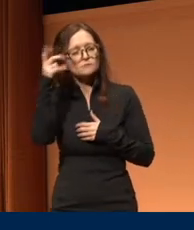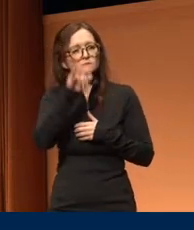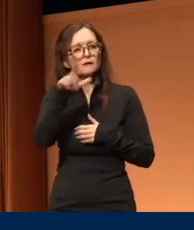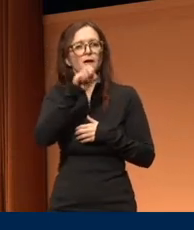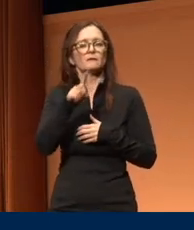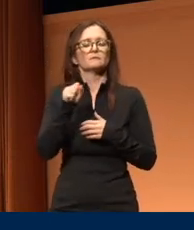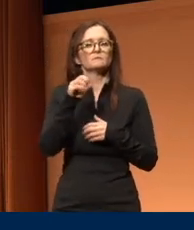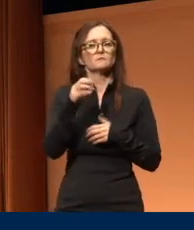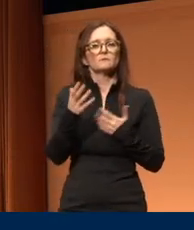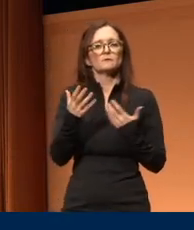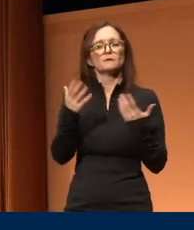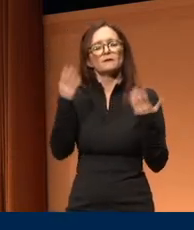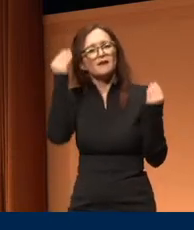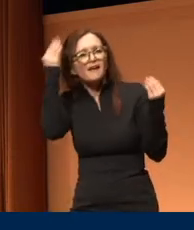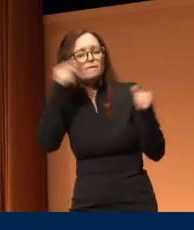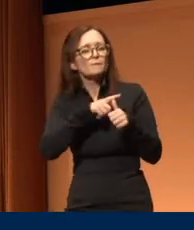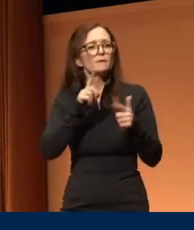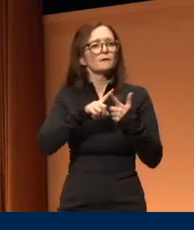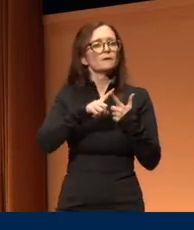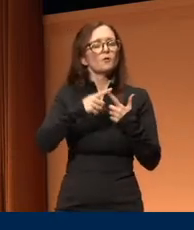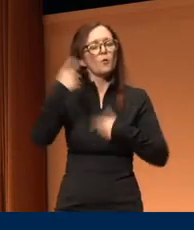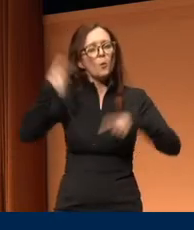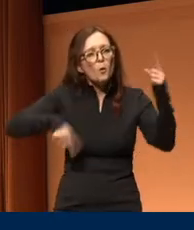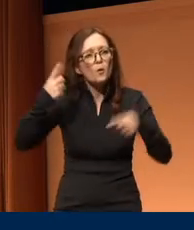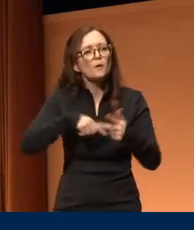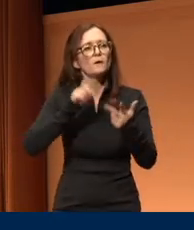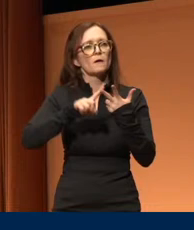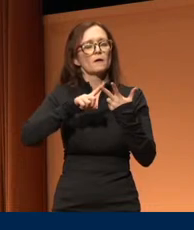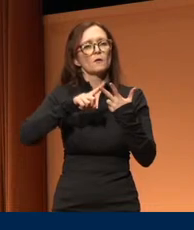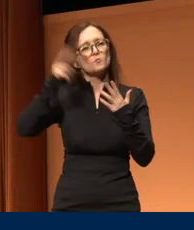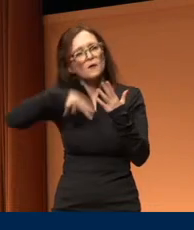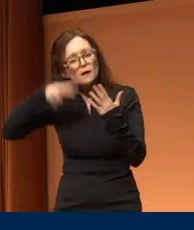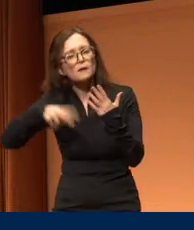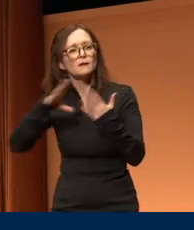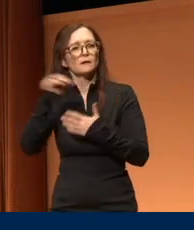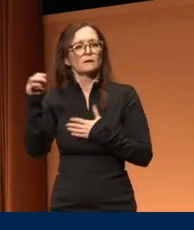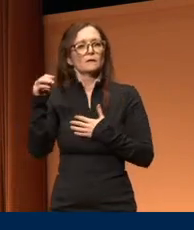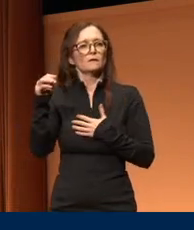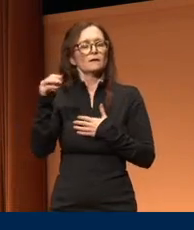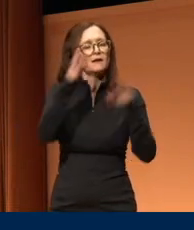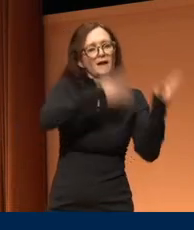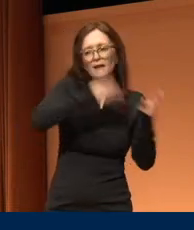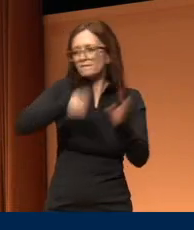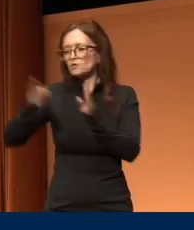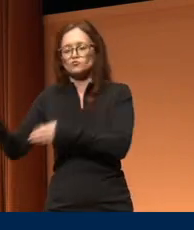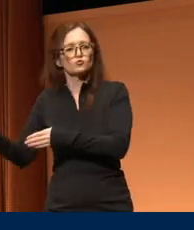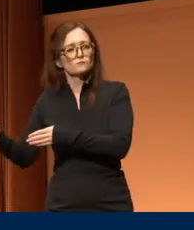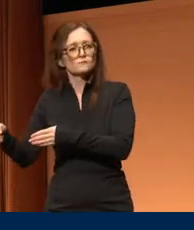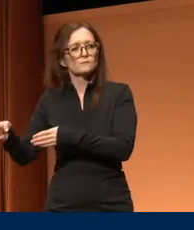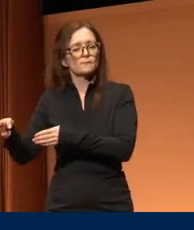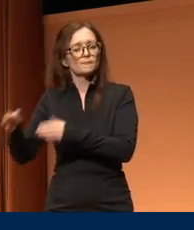politics, information, arguments, reasoning, and how individuals individual